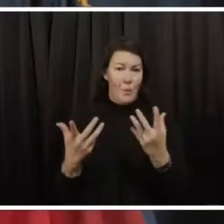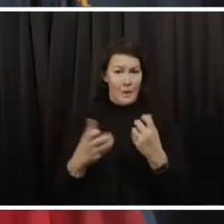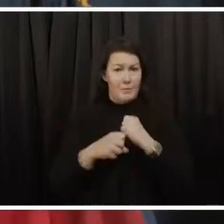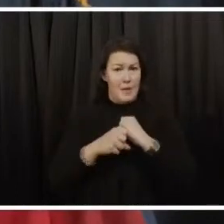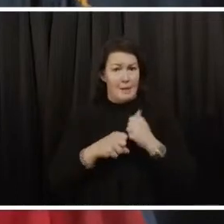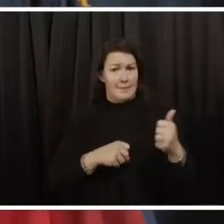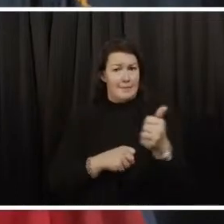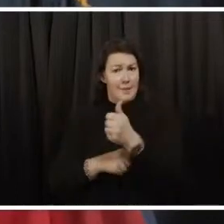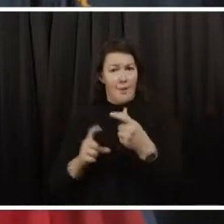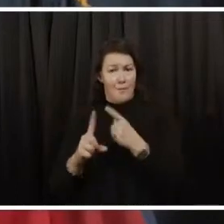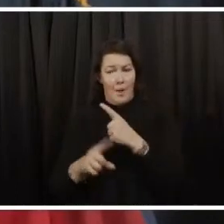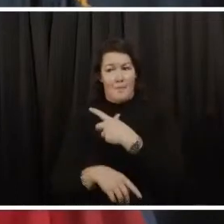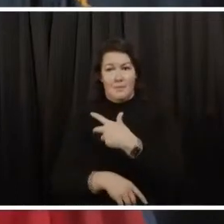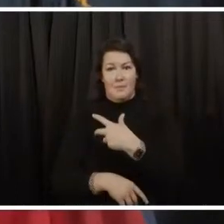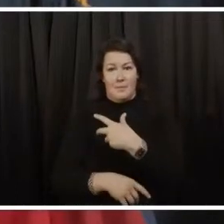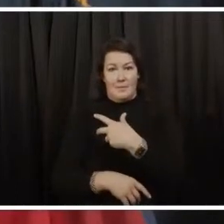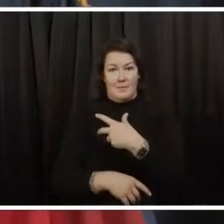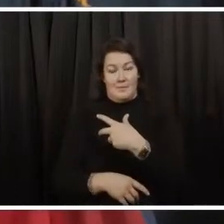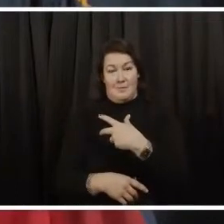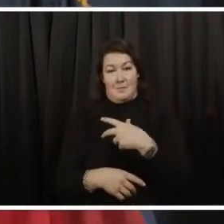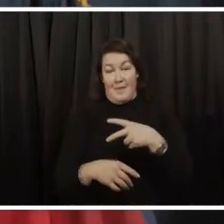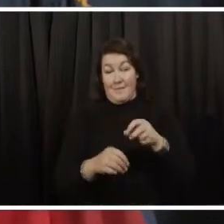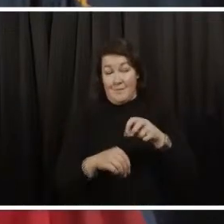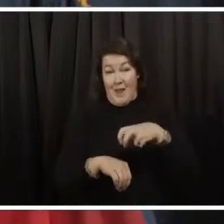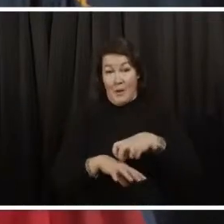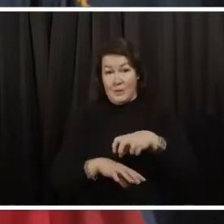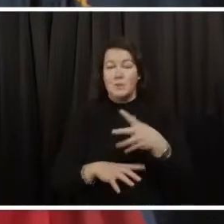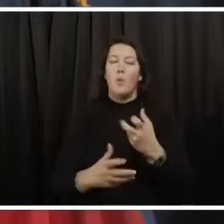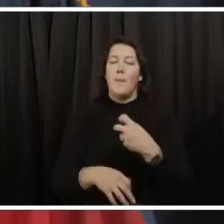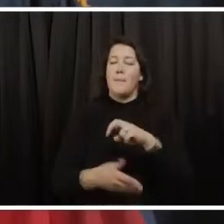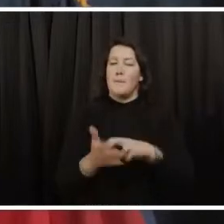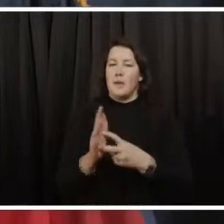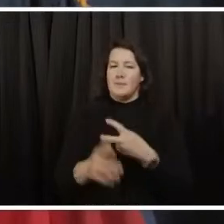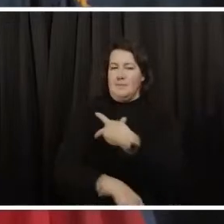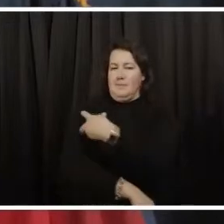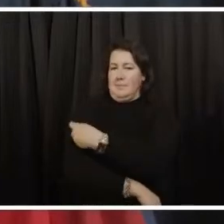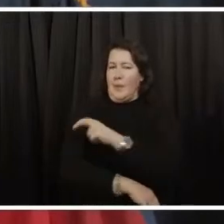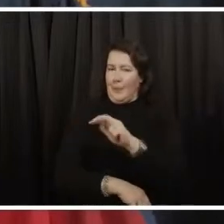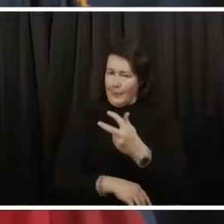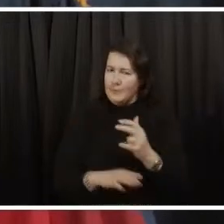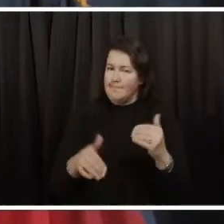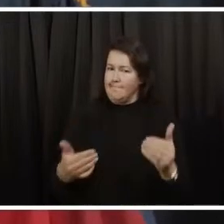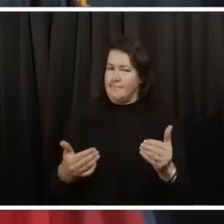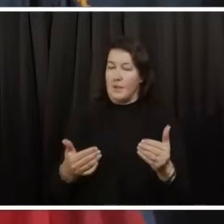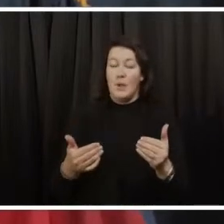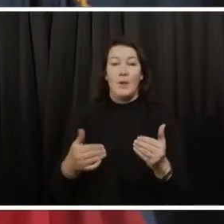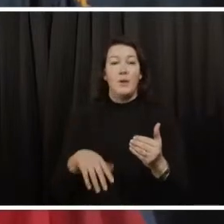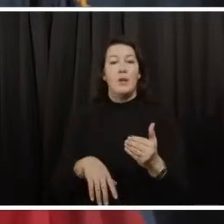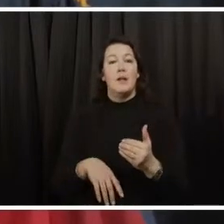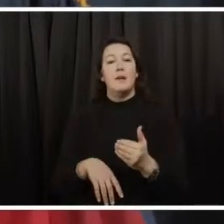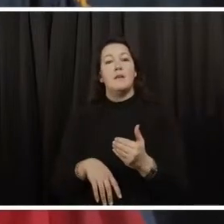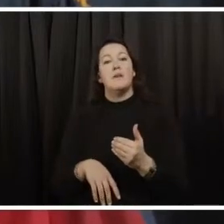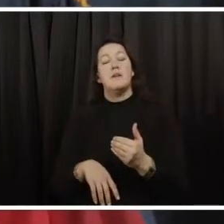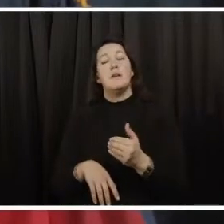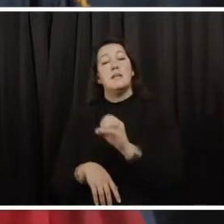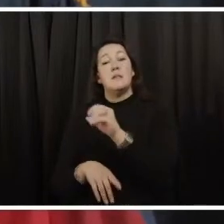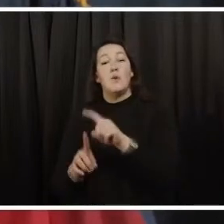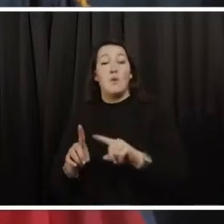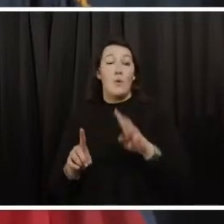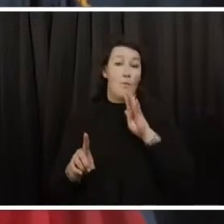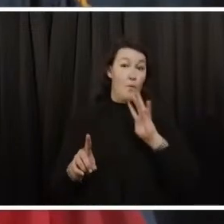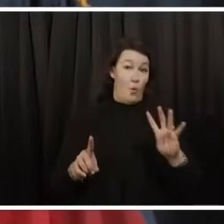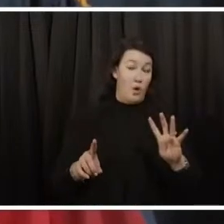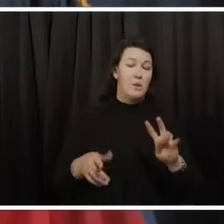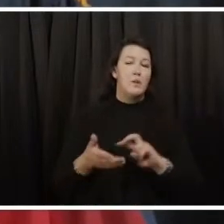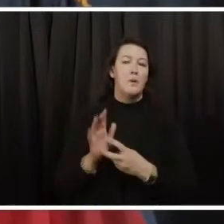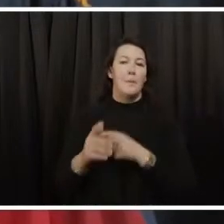with the 3rd vaccine? And I highly recommend that people receive it. We currently have 17 0 to 4-year-olds hospitalized with COVID and